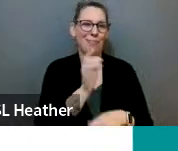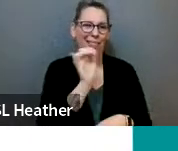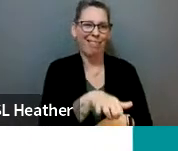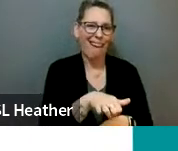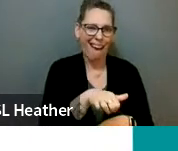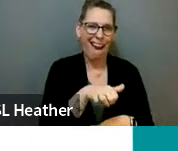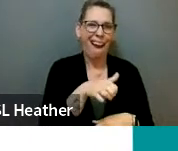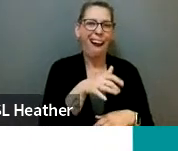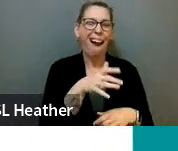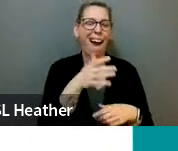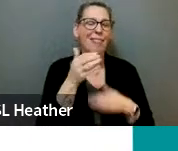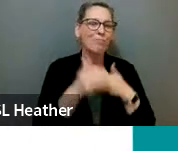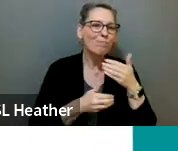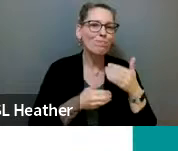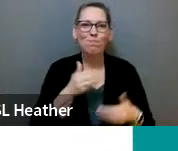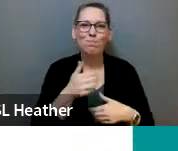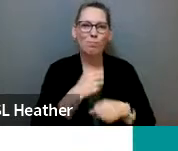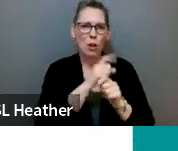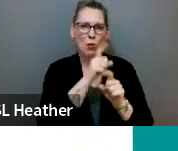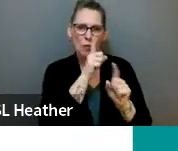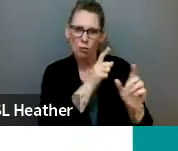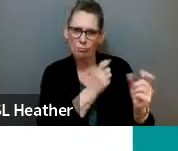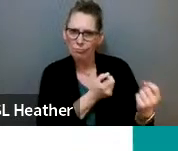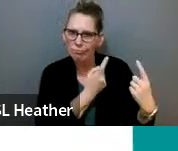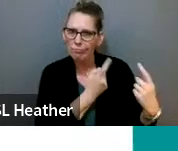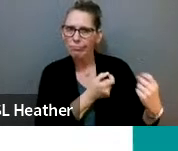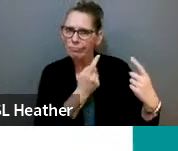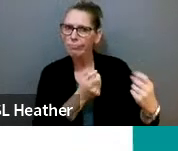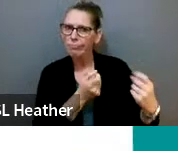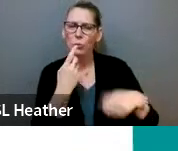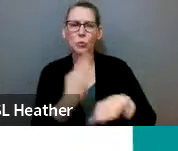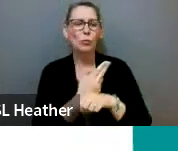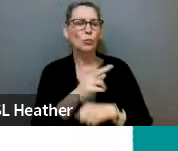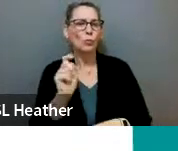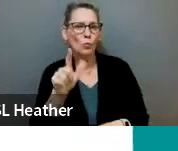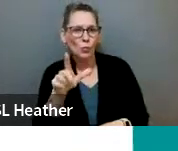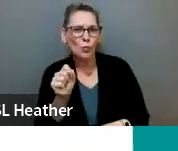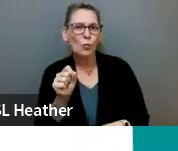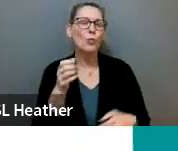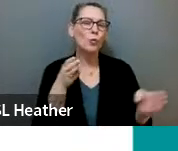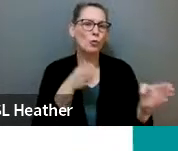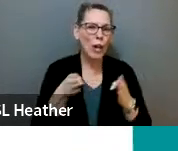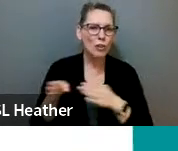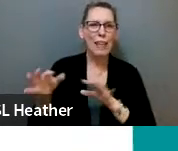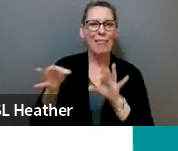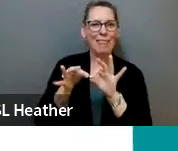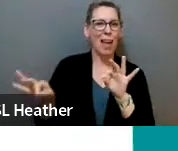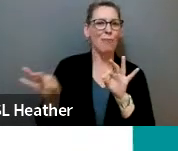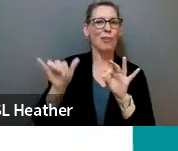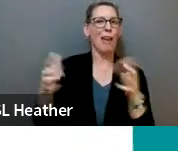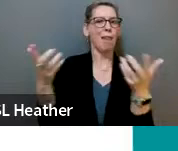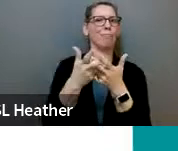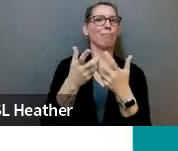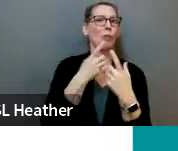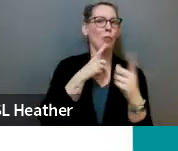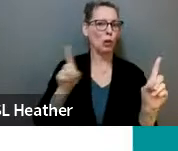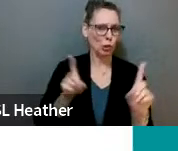same flow to try to make sure that we're continuing to use tools and strategies and language that works,